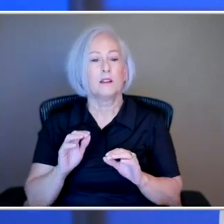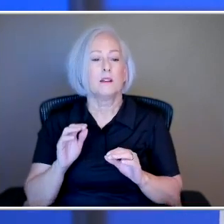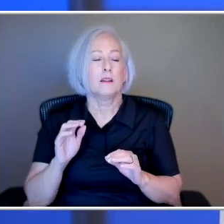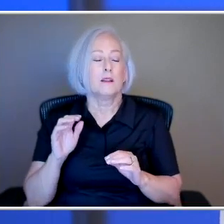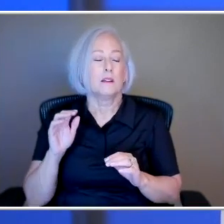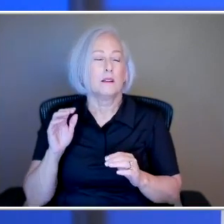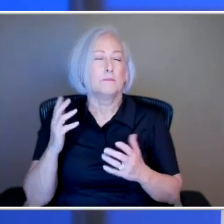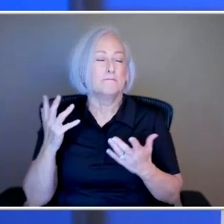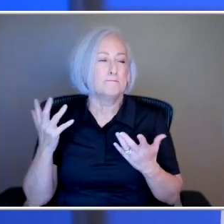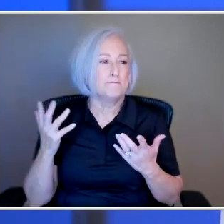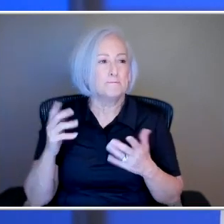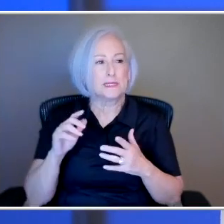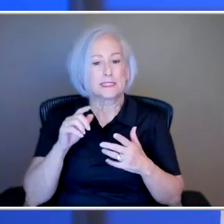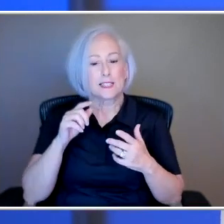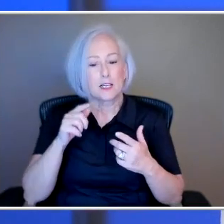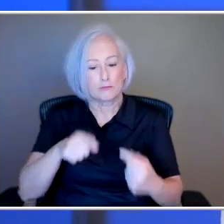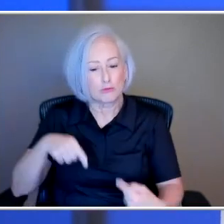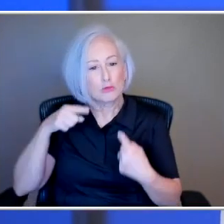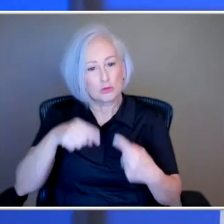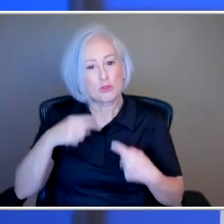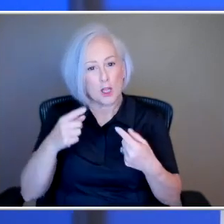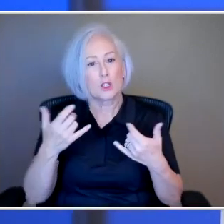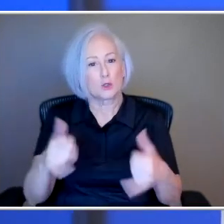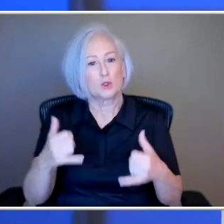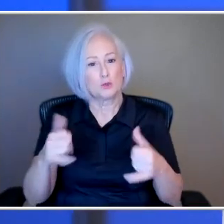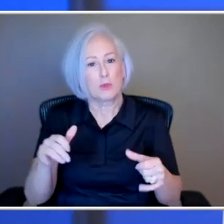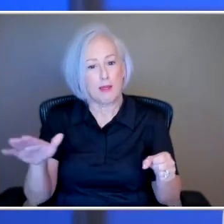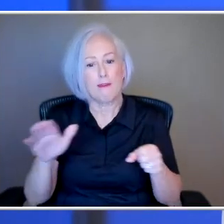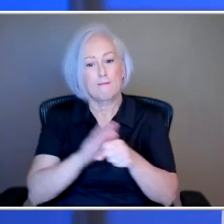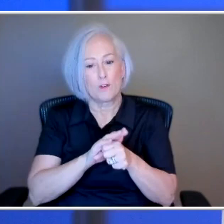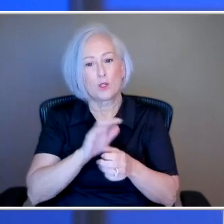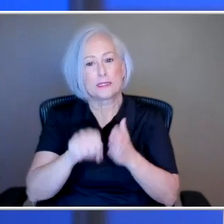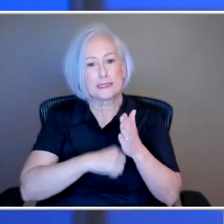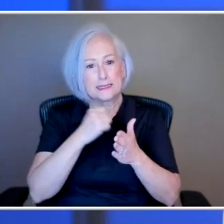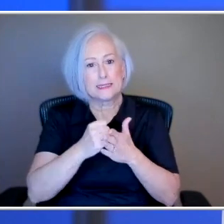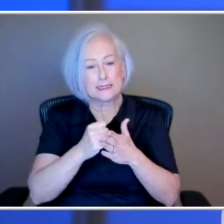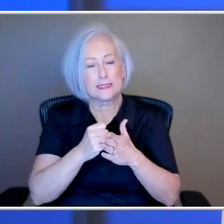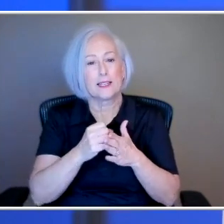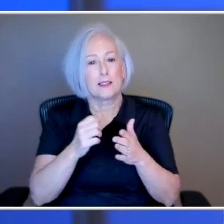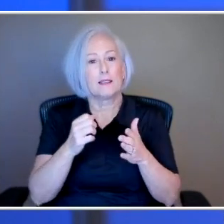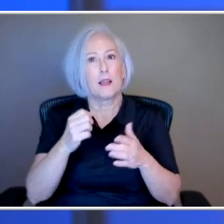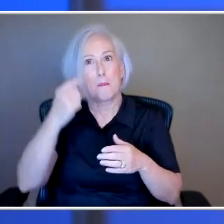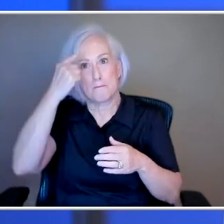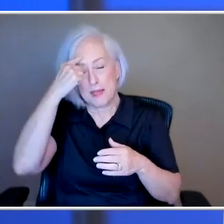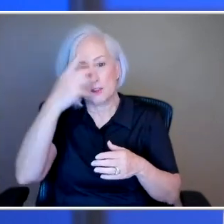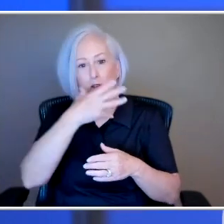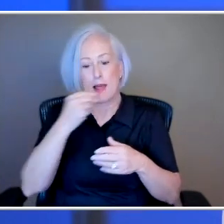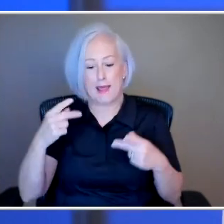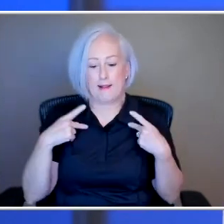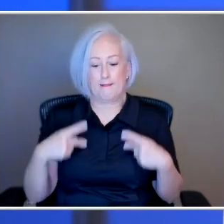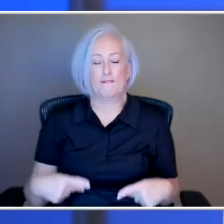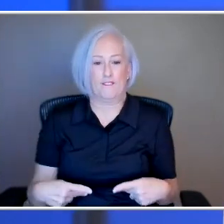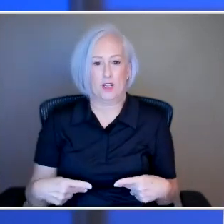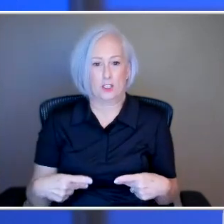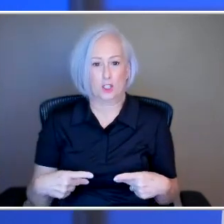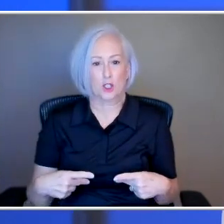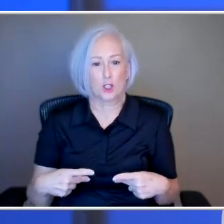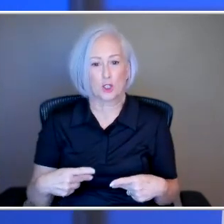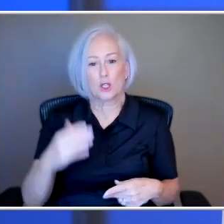a struggle to play an entire season with that. It's as mental as physical, the physical part, but the mental part of knowing